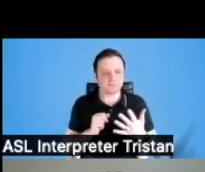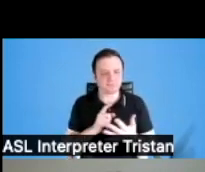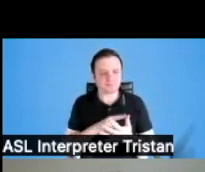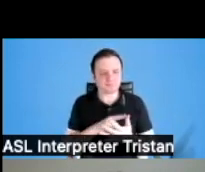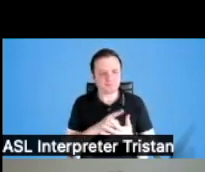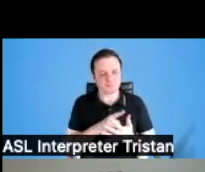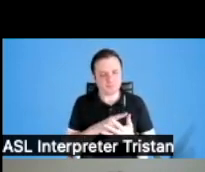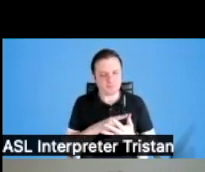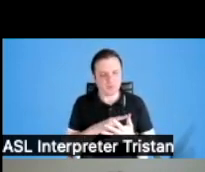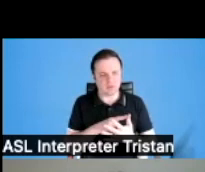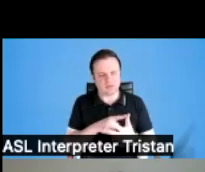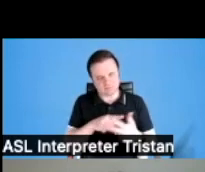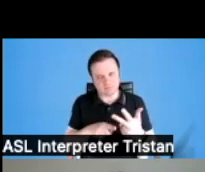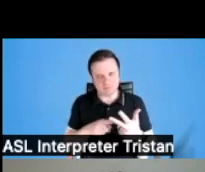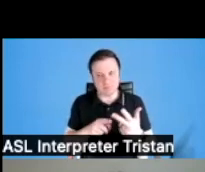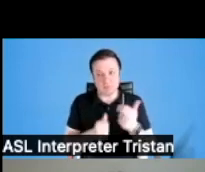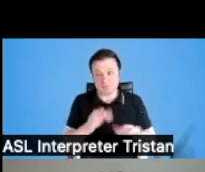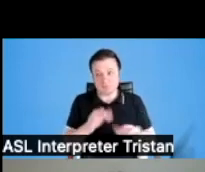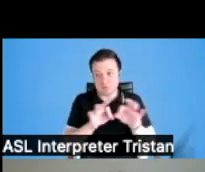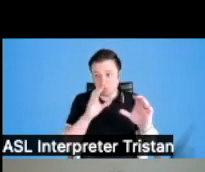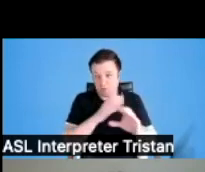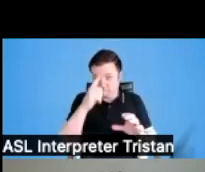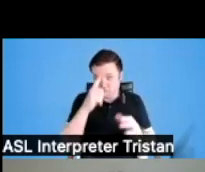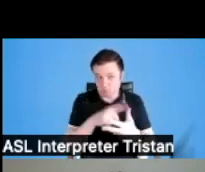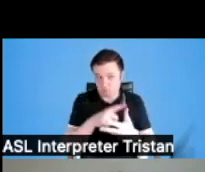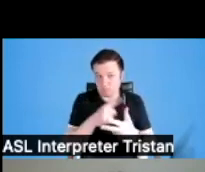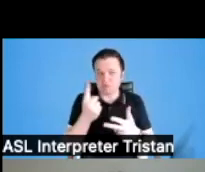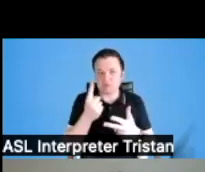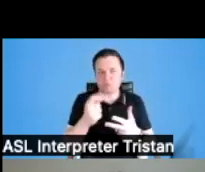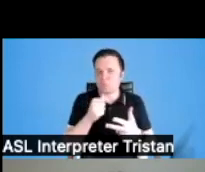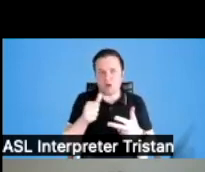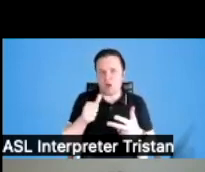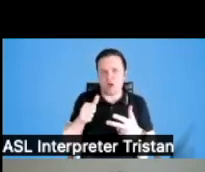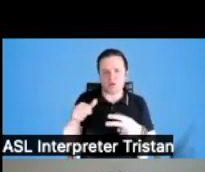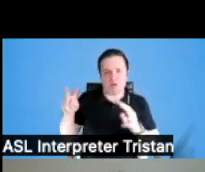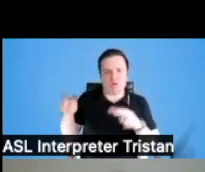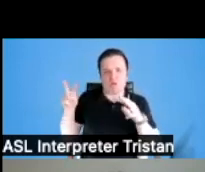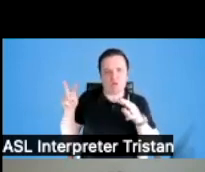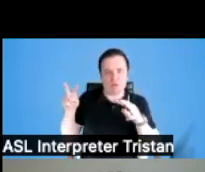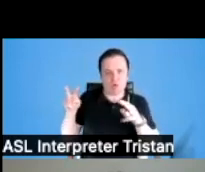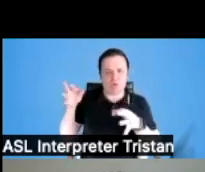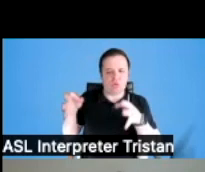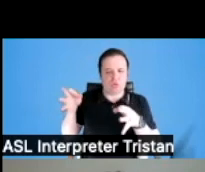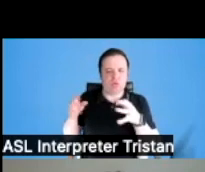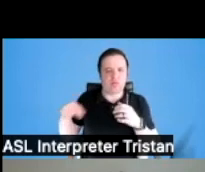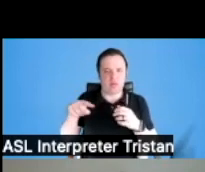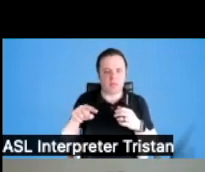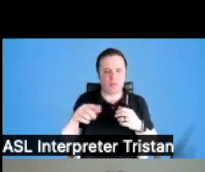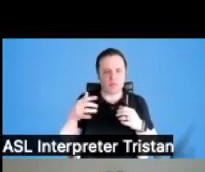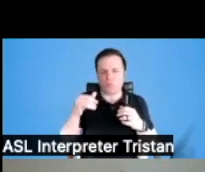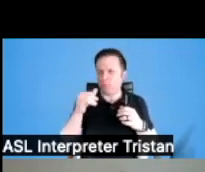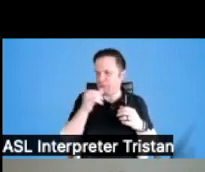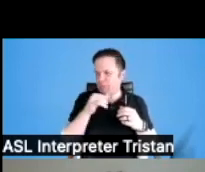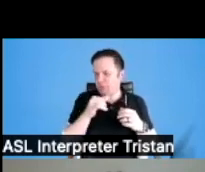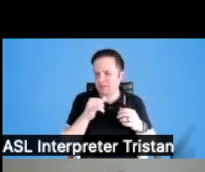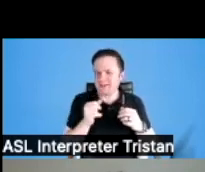most important thing they were looking for is a person who would not judge, which is a striking finding given that one might